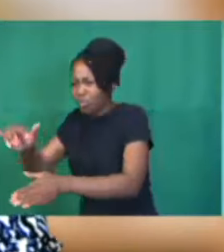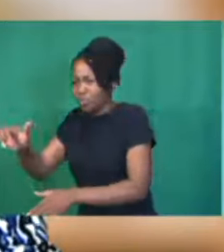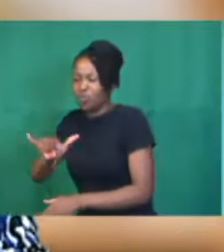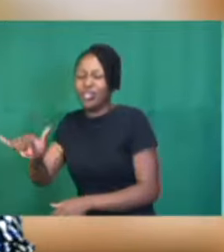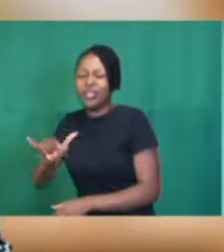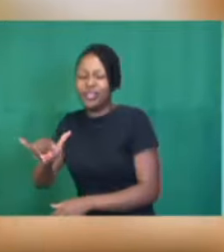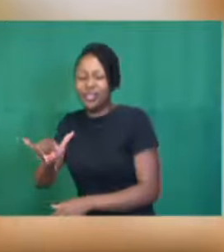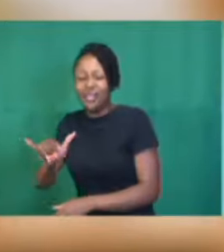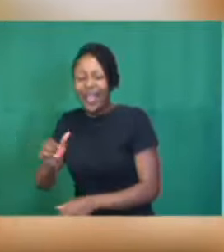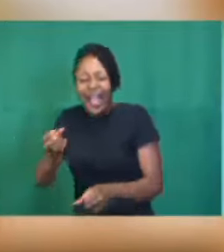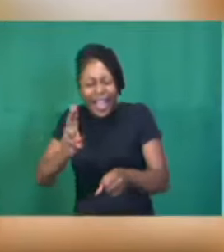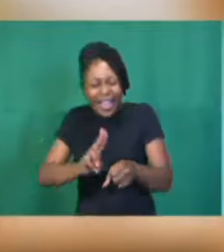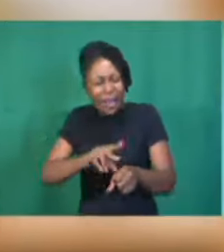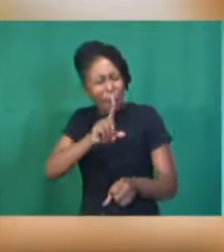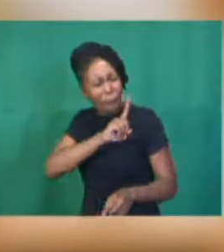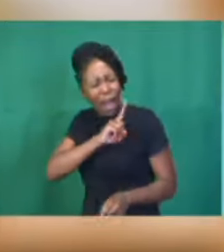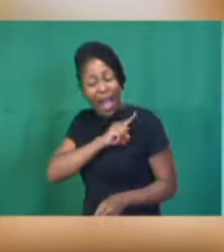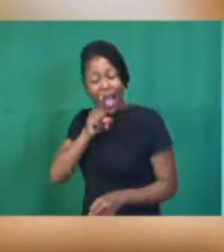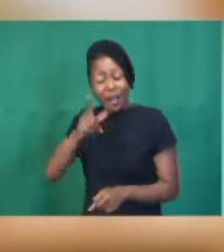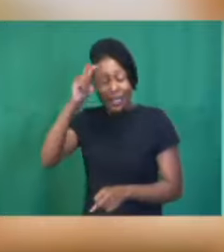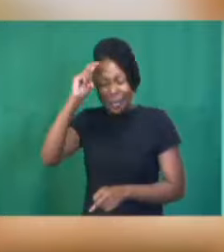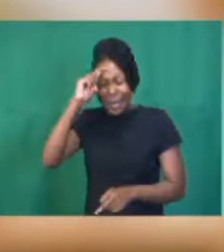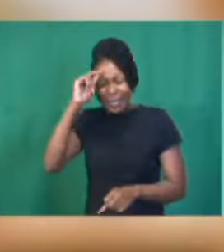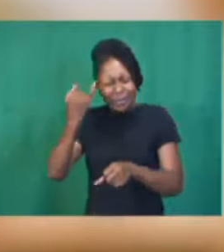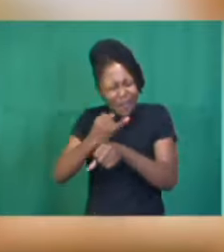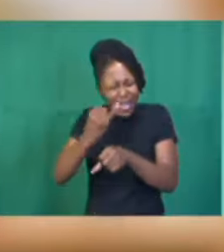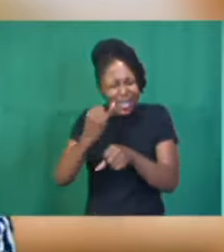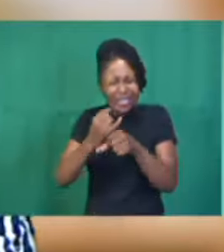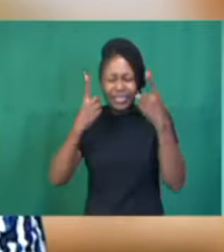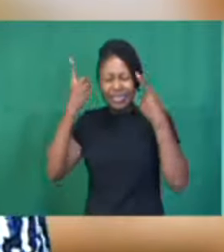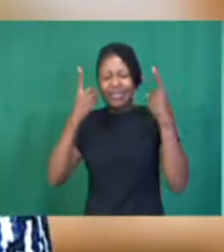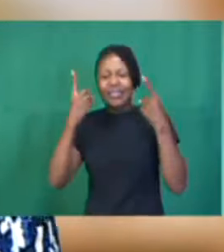make a decision in a split of a second? Let us quickly